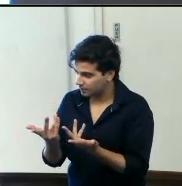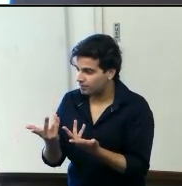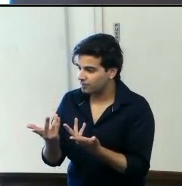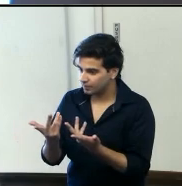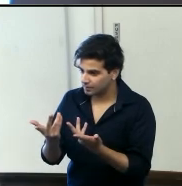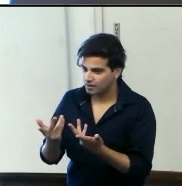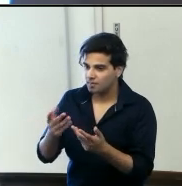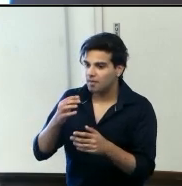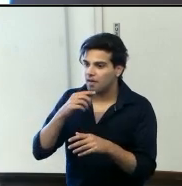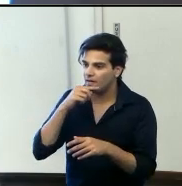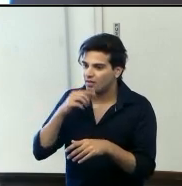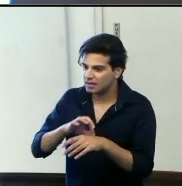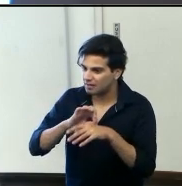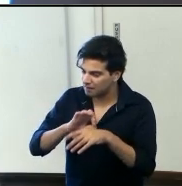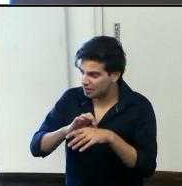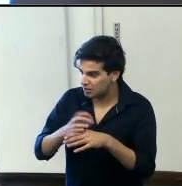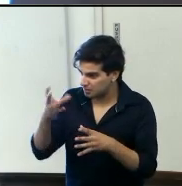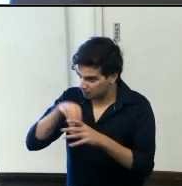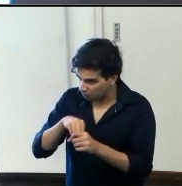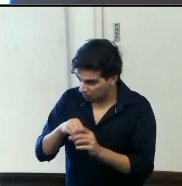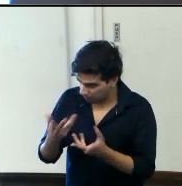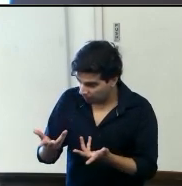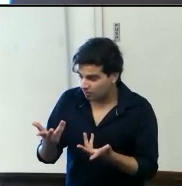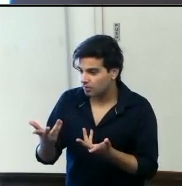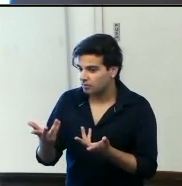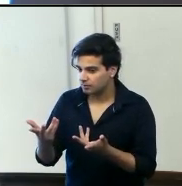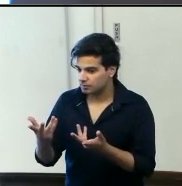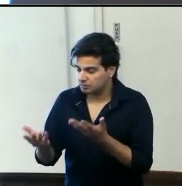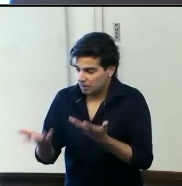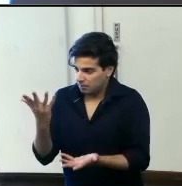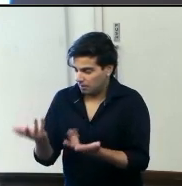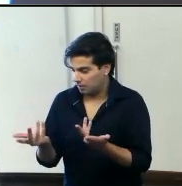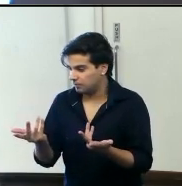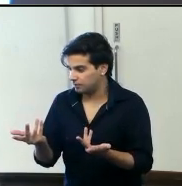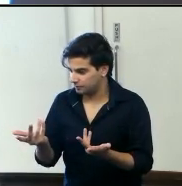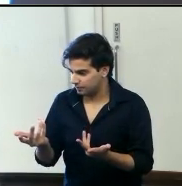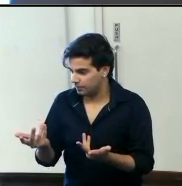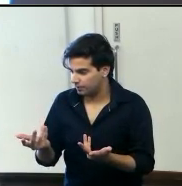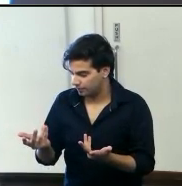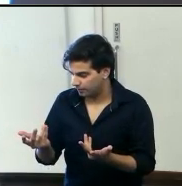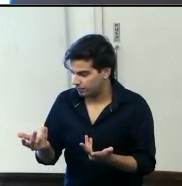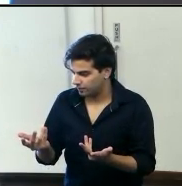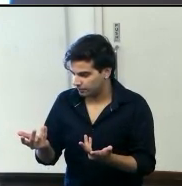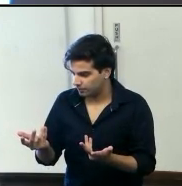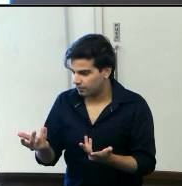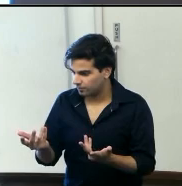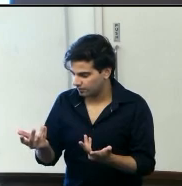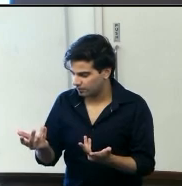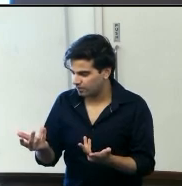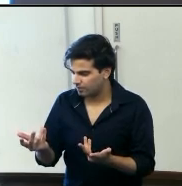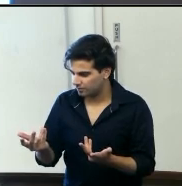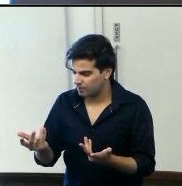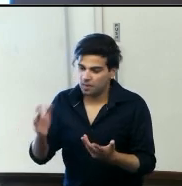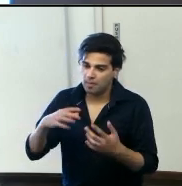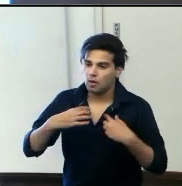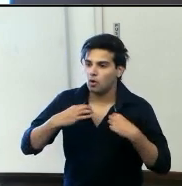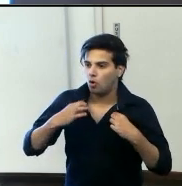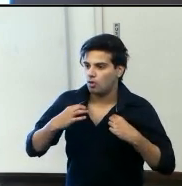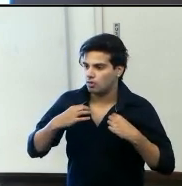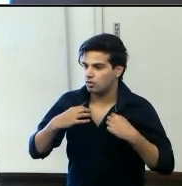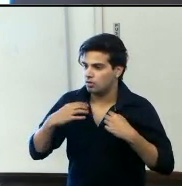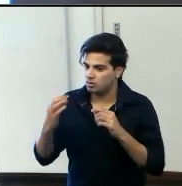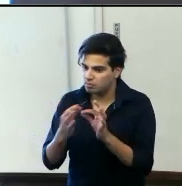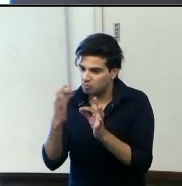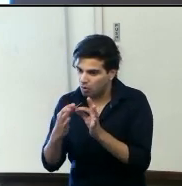of the flesh, something has happened there, or it could be just a cloth, a beautiful